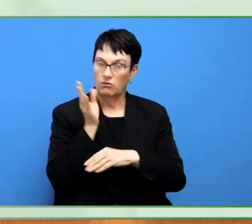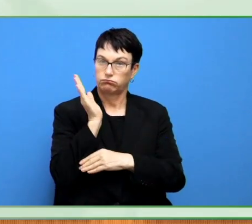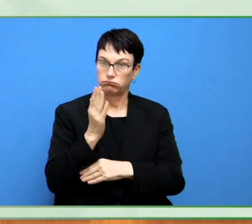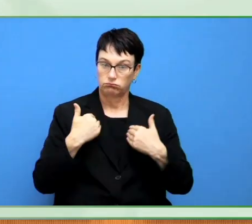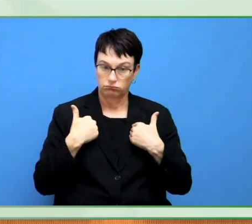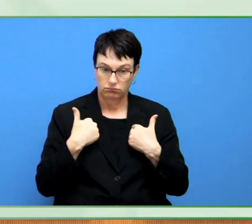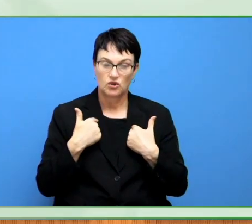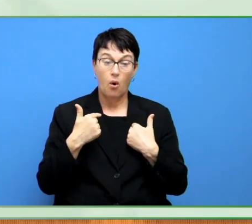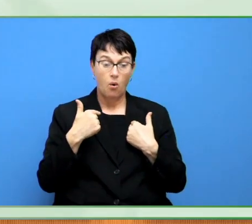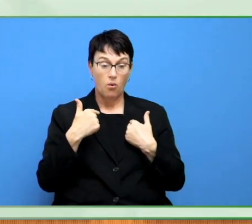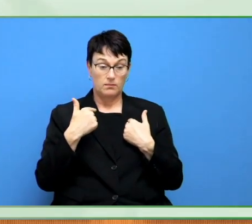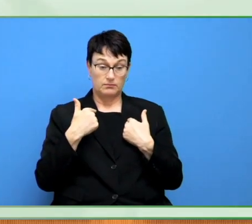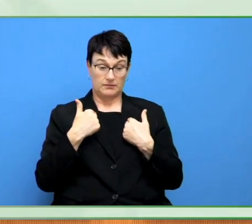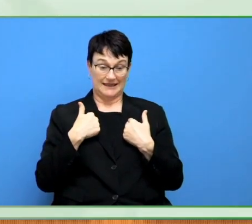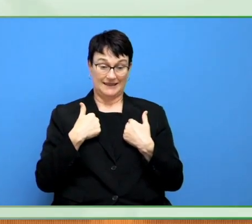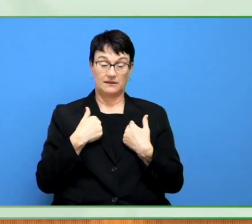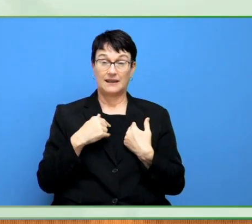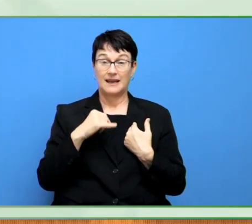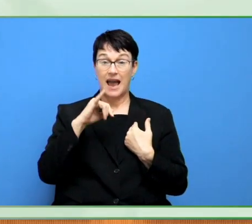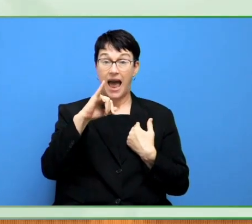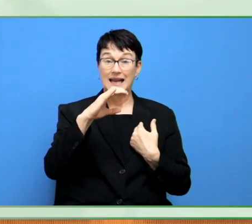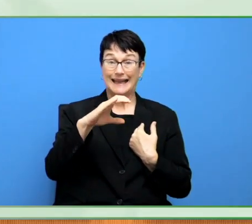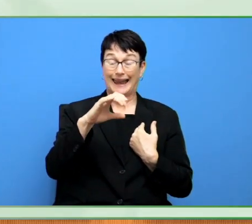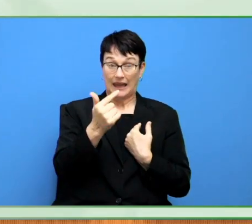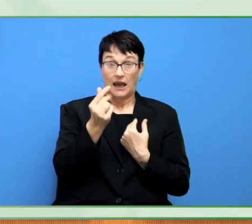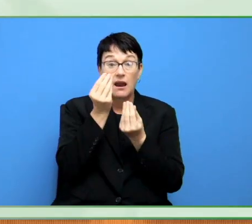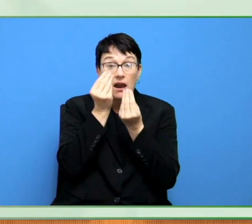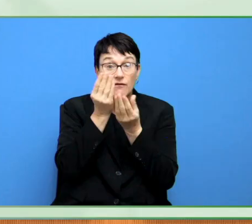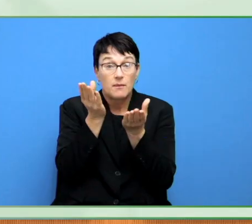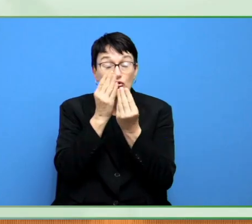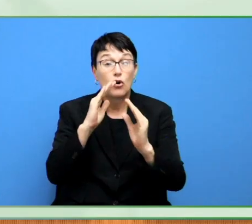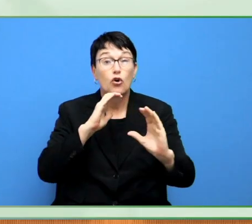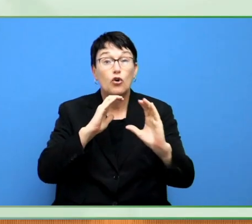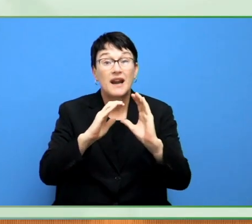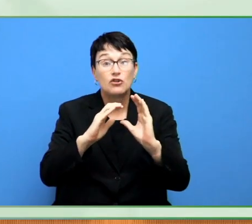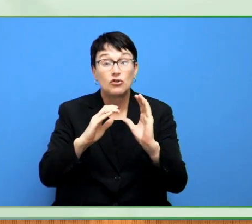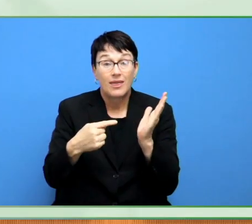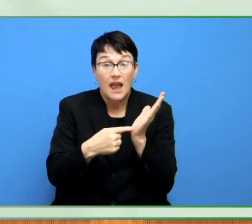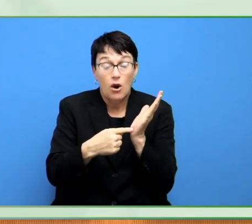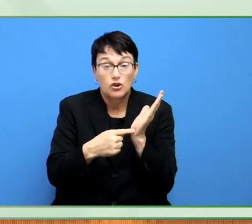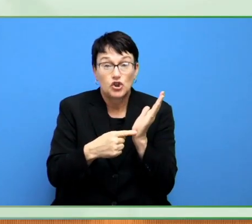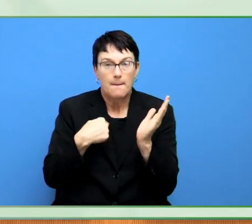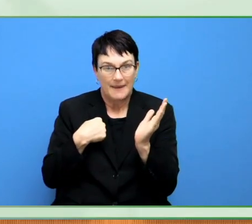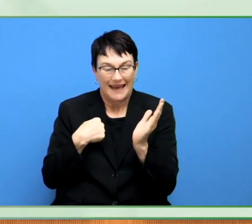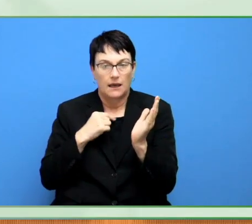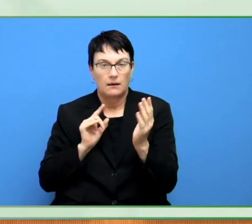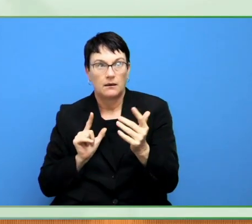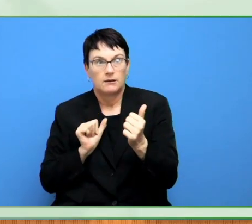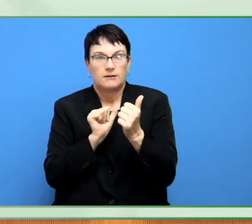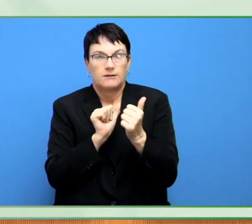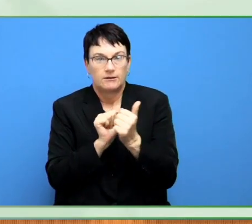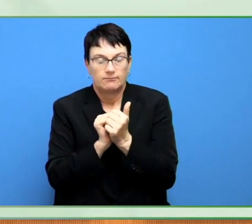for ICT, Information Communication Technology. Now we'll be talking about conformance and certification at ITU.